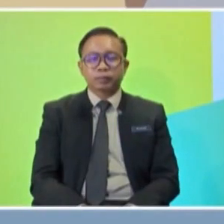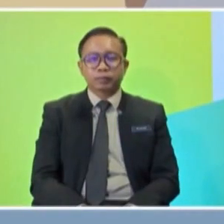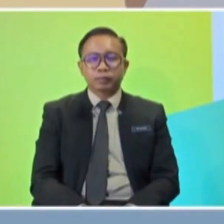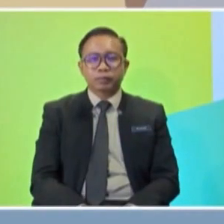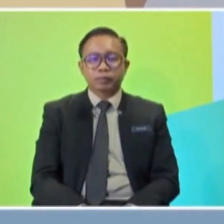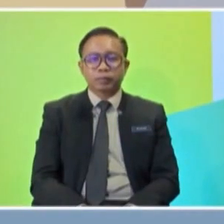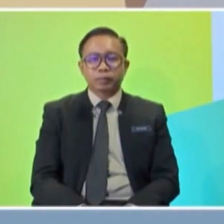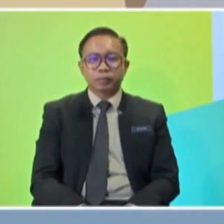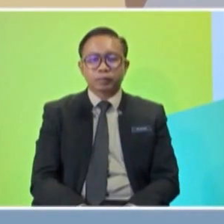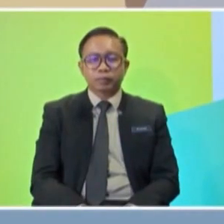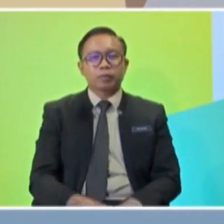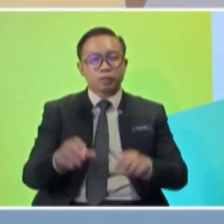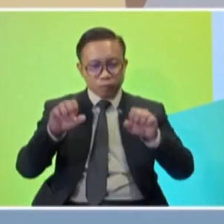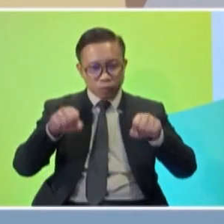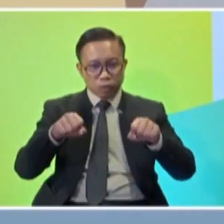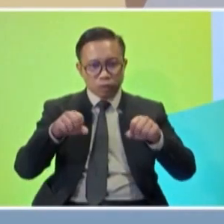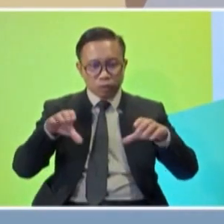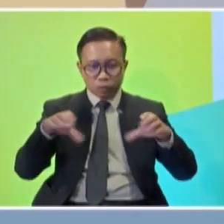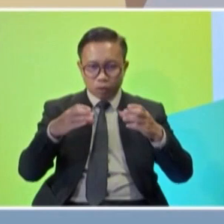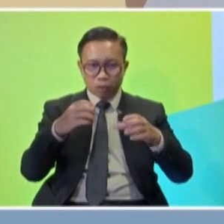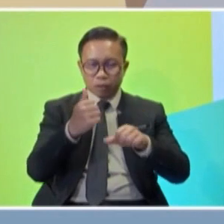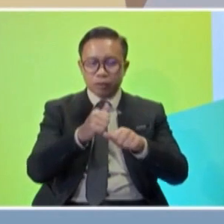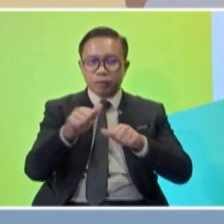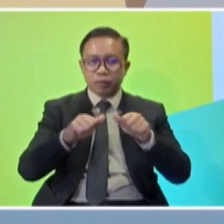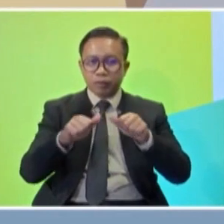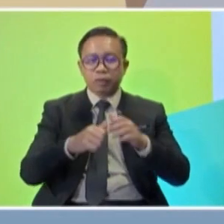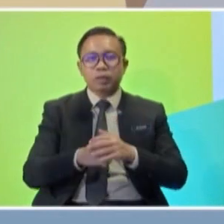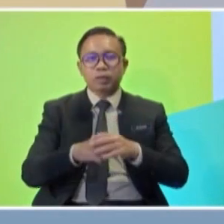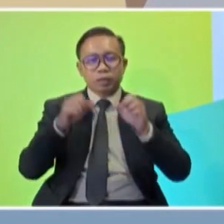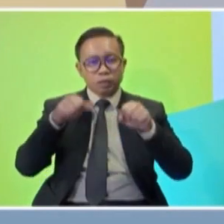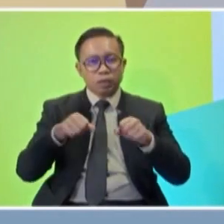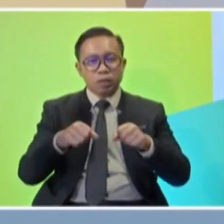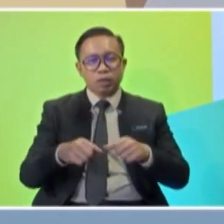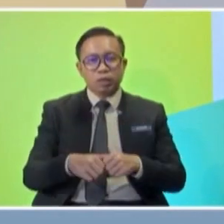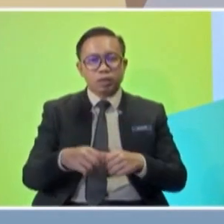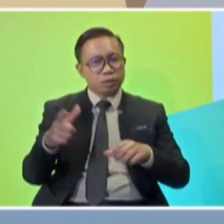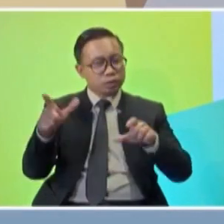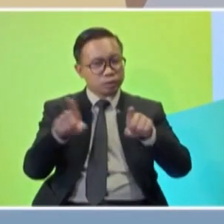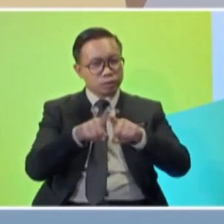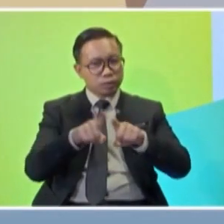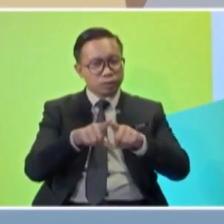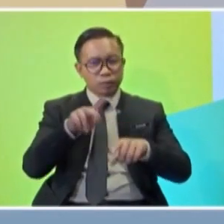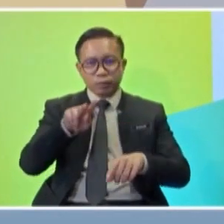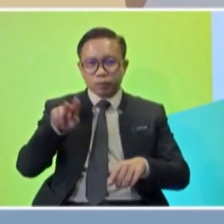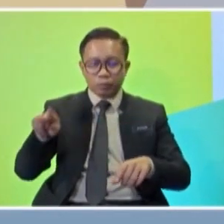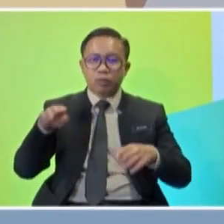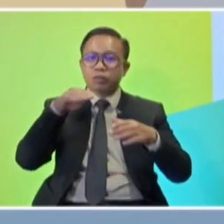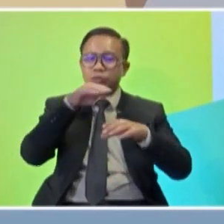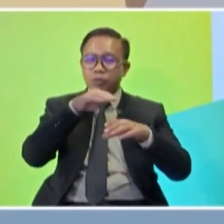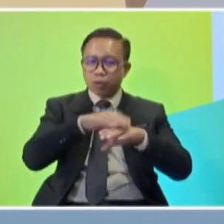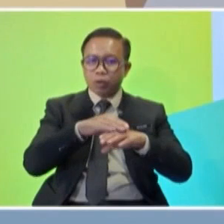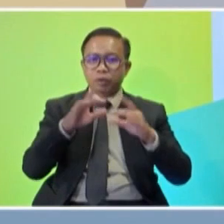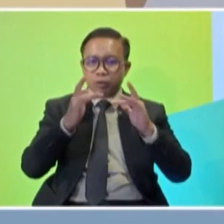the mistakes will come there. So we have to do. Exactly. Okay, for those of you watching at home, you can do along together with our pupils on Google Meets as